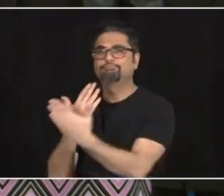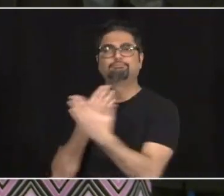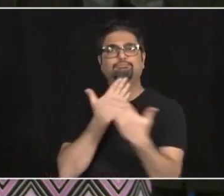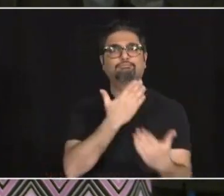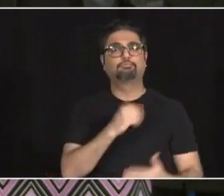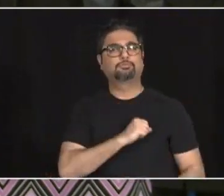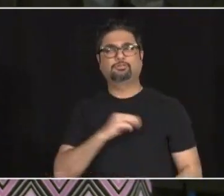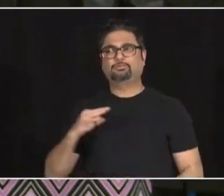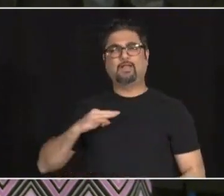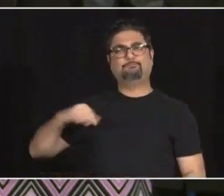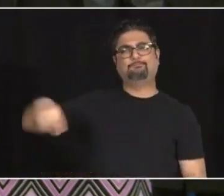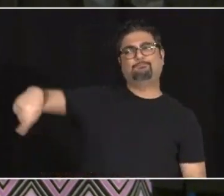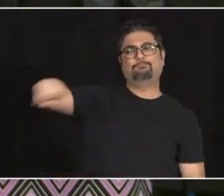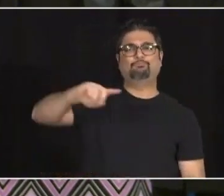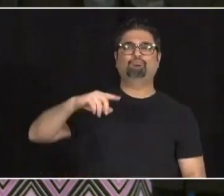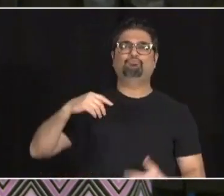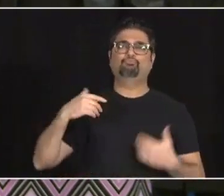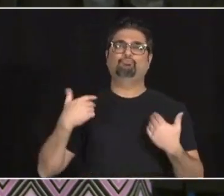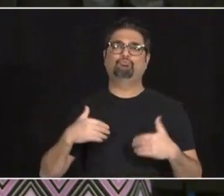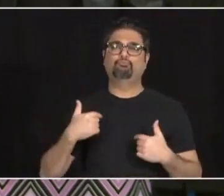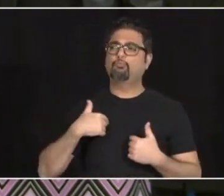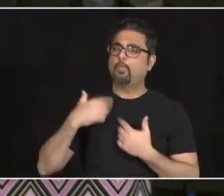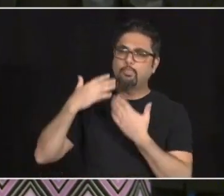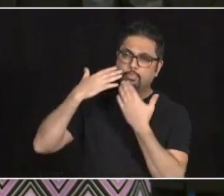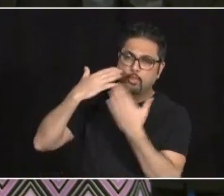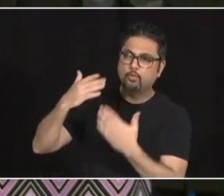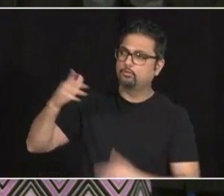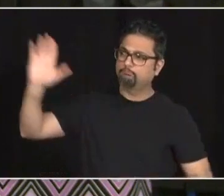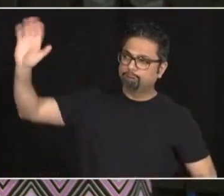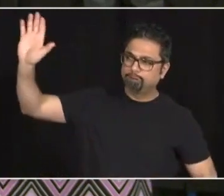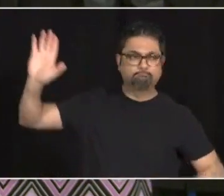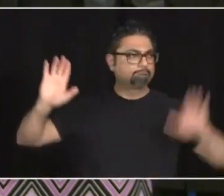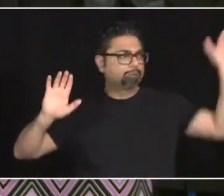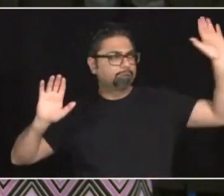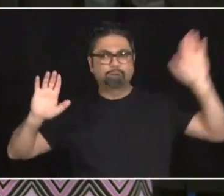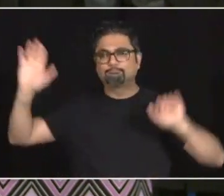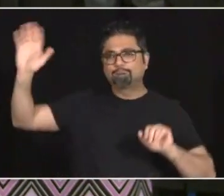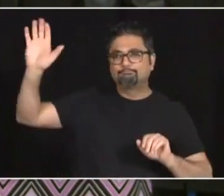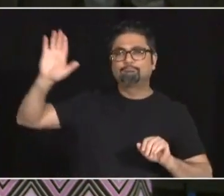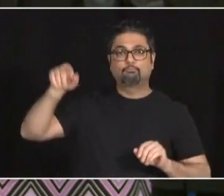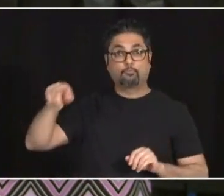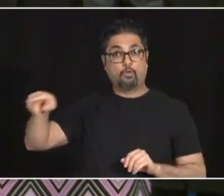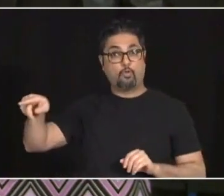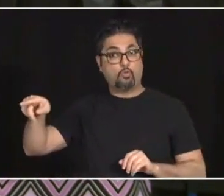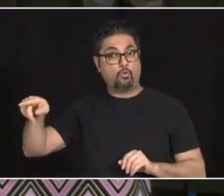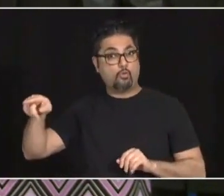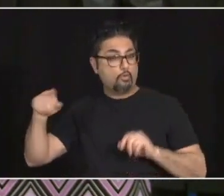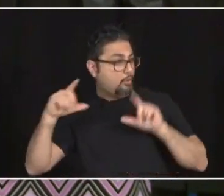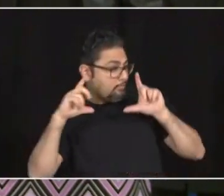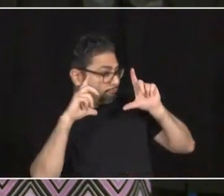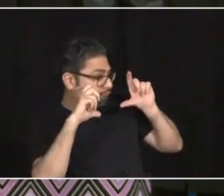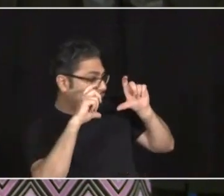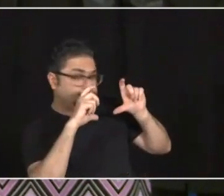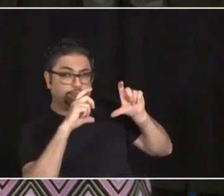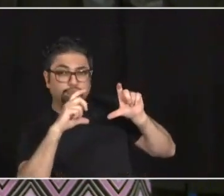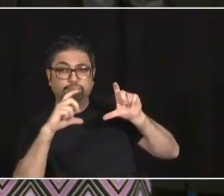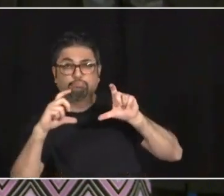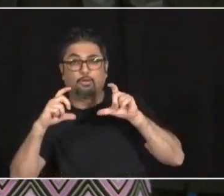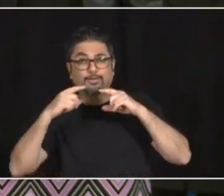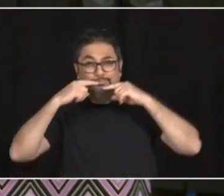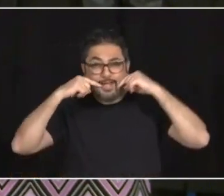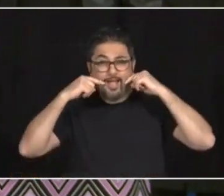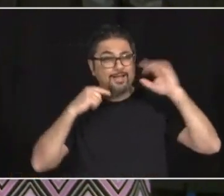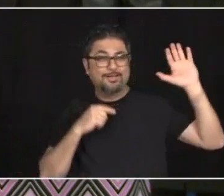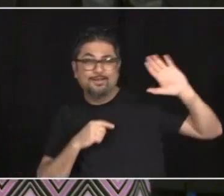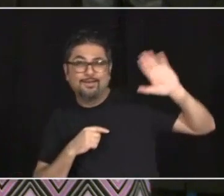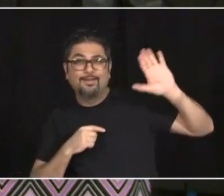smiling, and they were smiling and waving back, taking pictures, and I thought, well, I